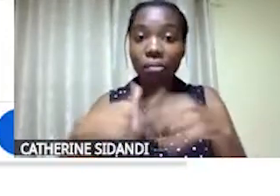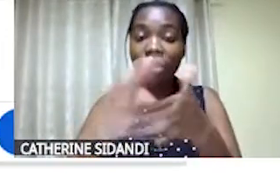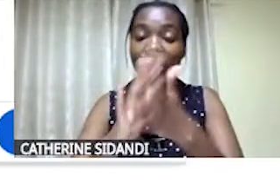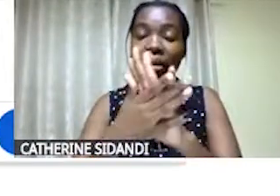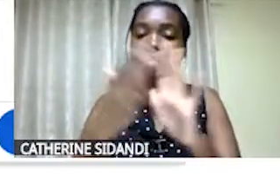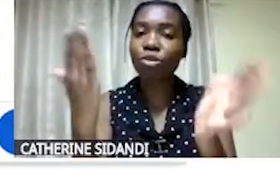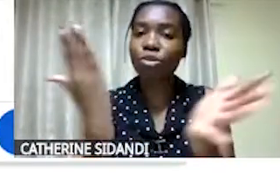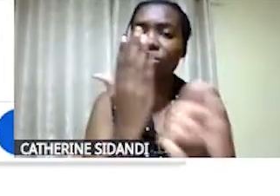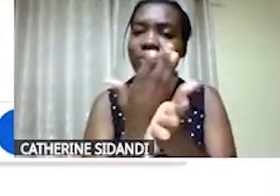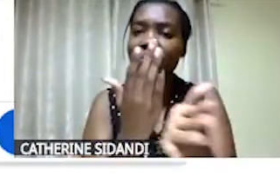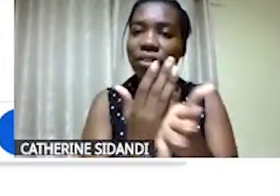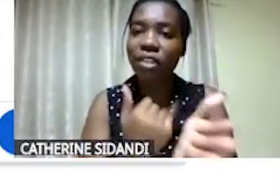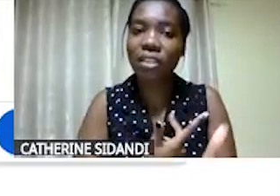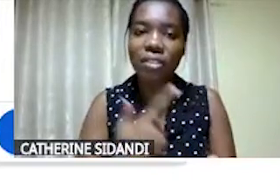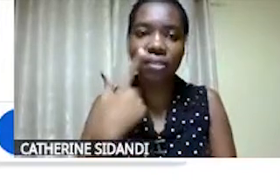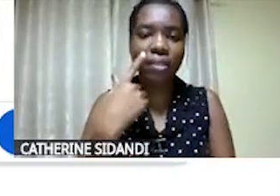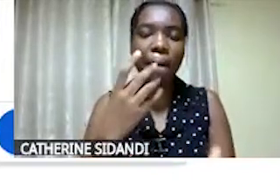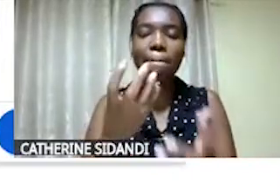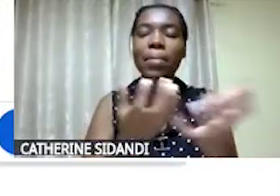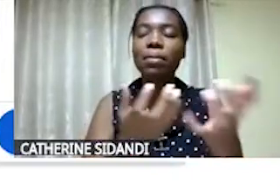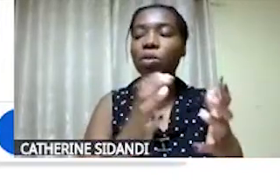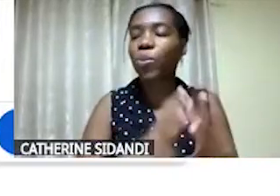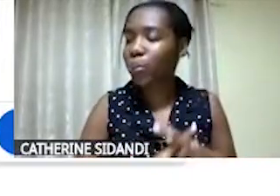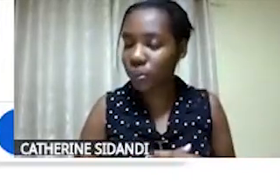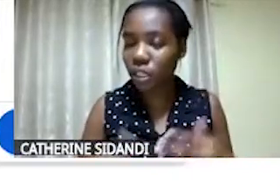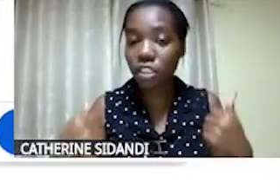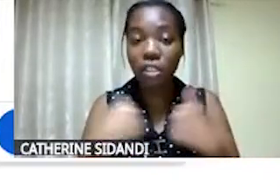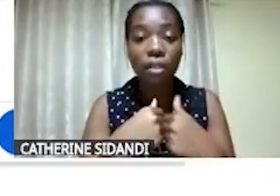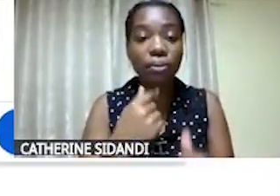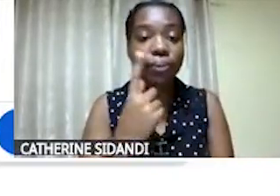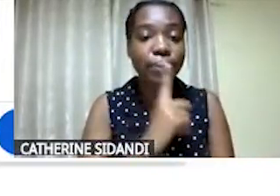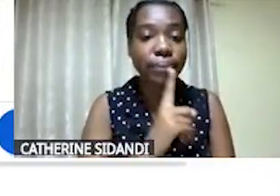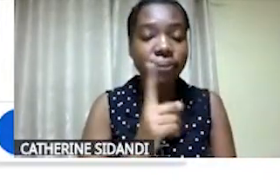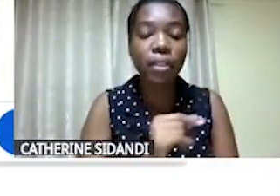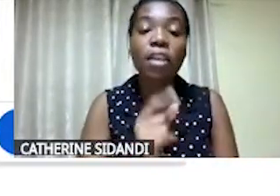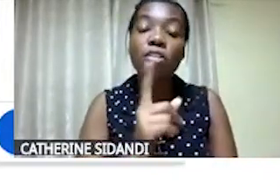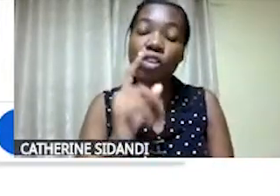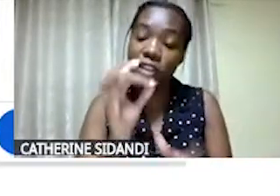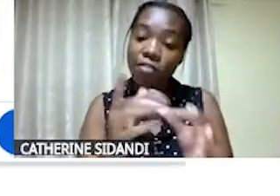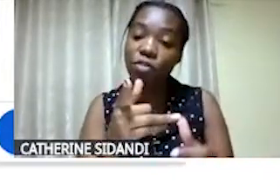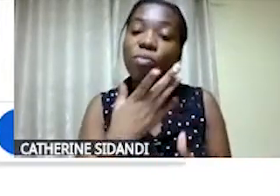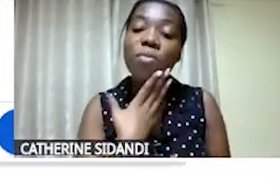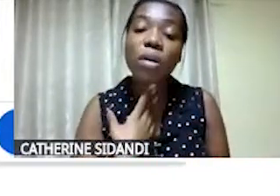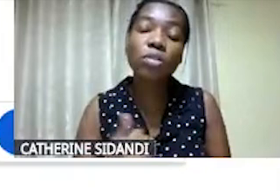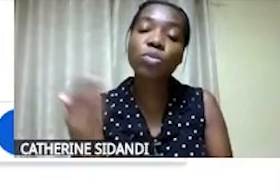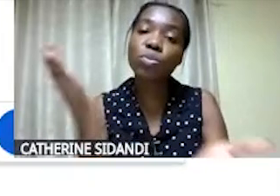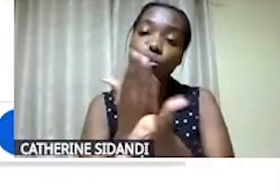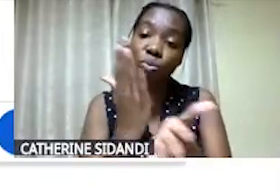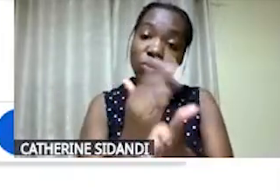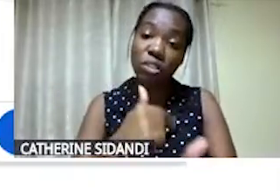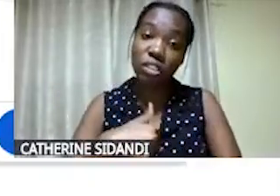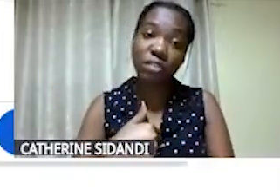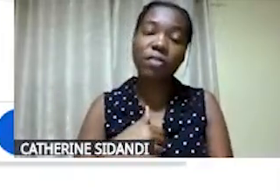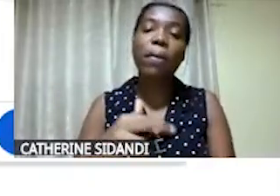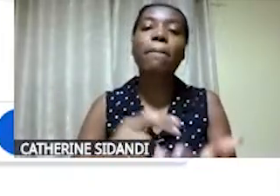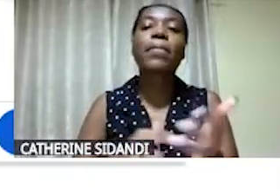the business is where the most challenging part is. So you would want to be truthful to yourself in step 3. And then